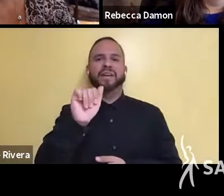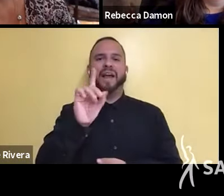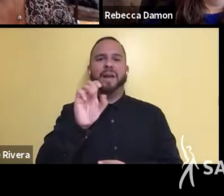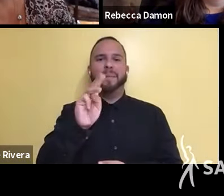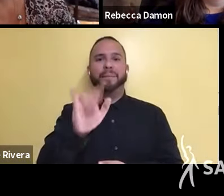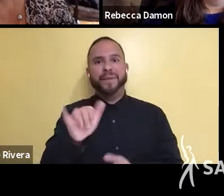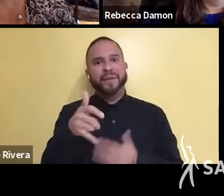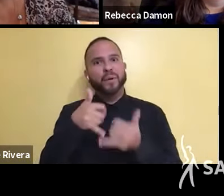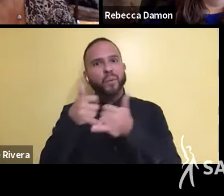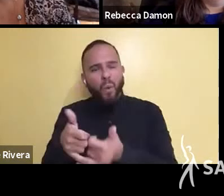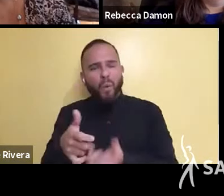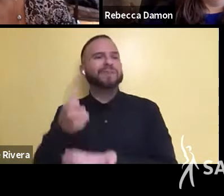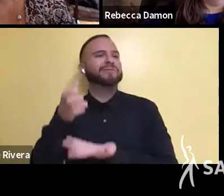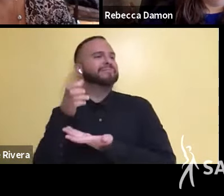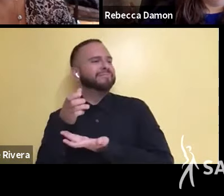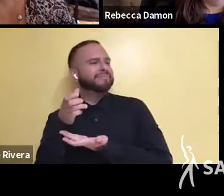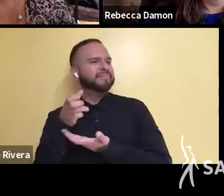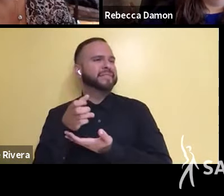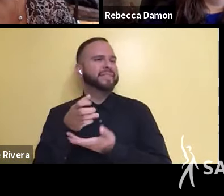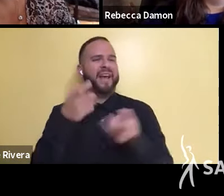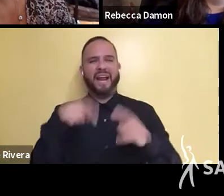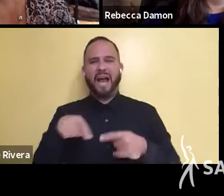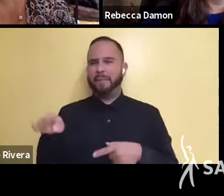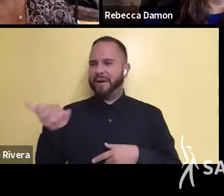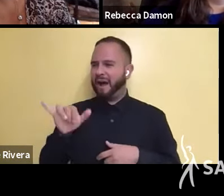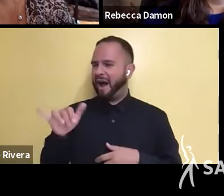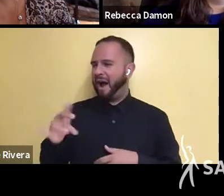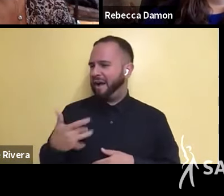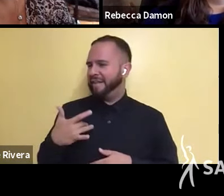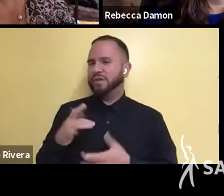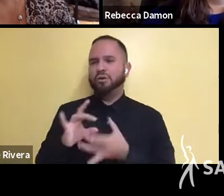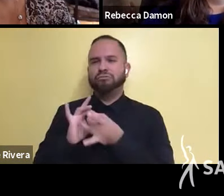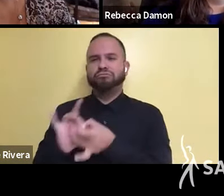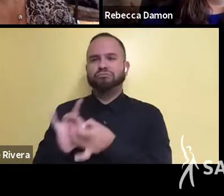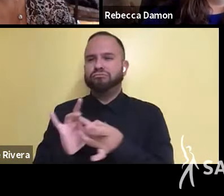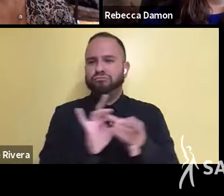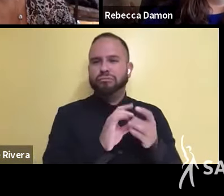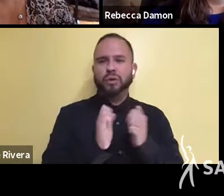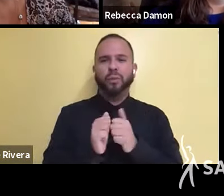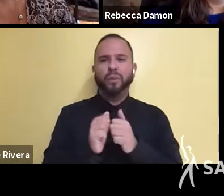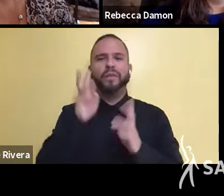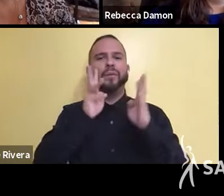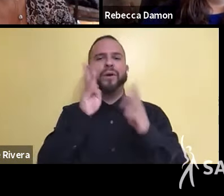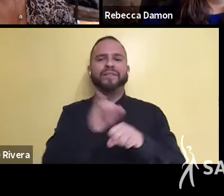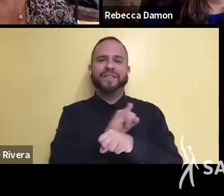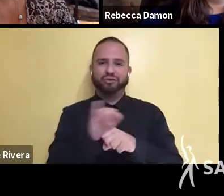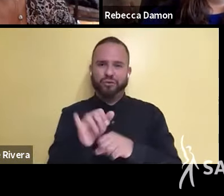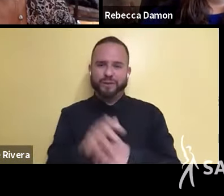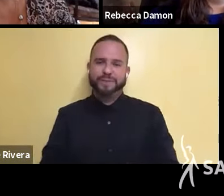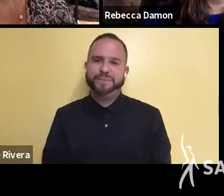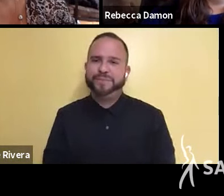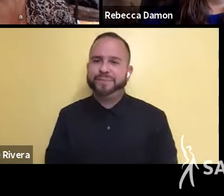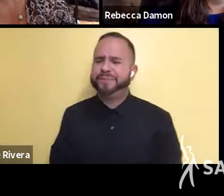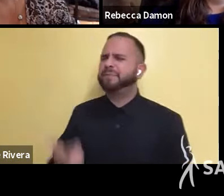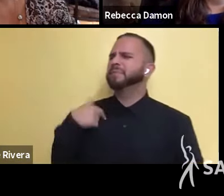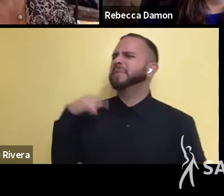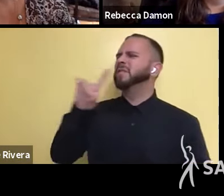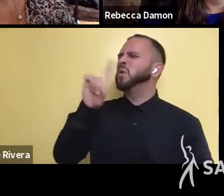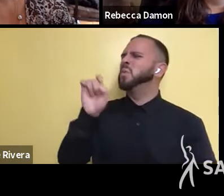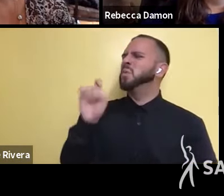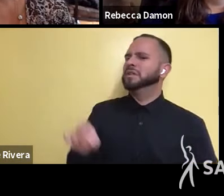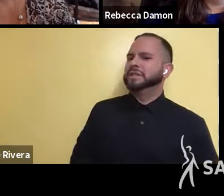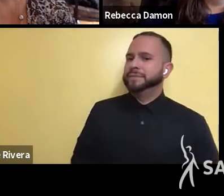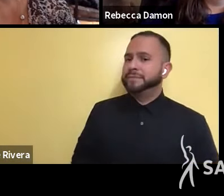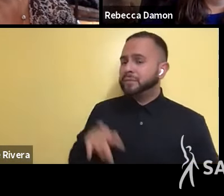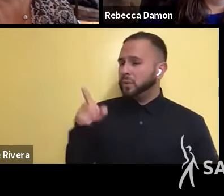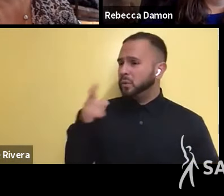and they feel closer to the creative industries because of it. Well, I have a question. When you said that, people